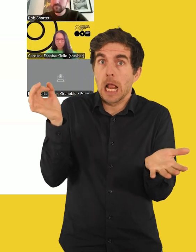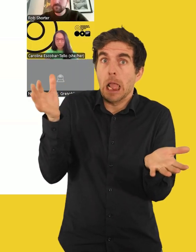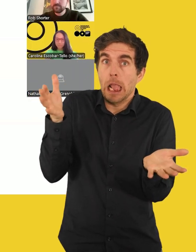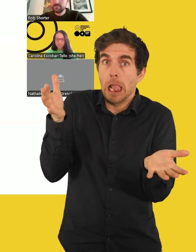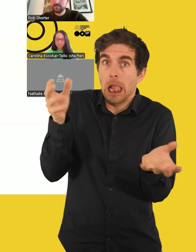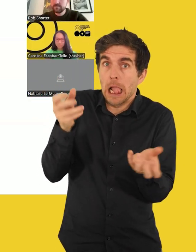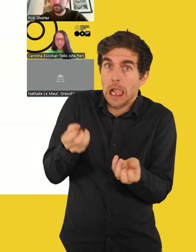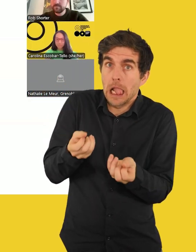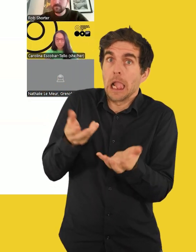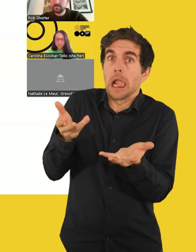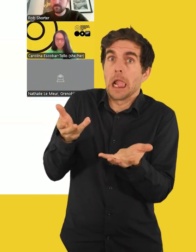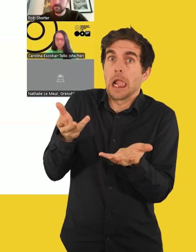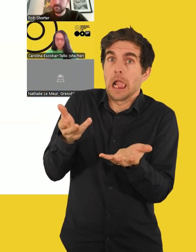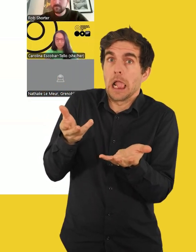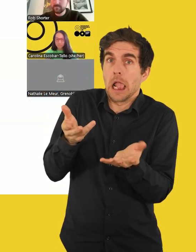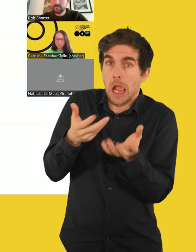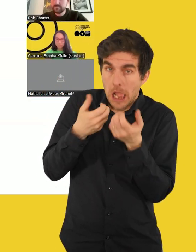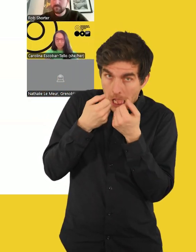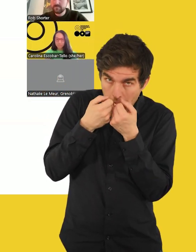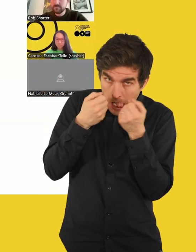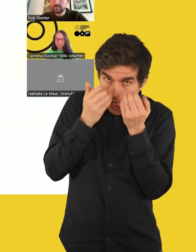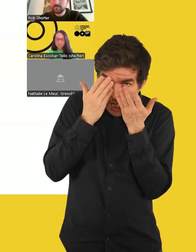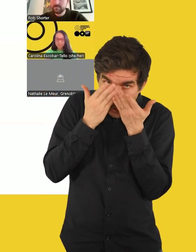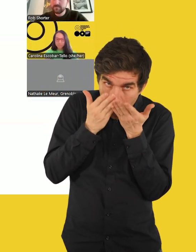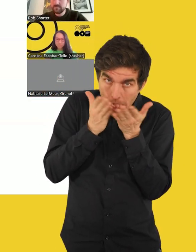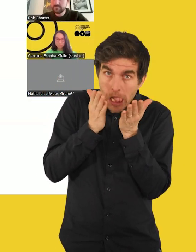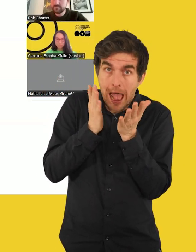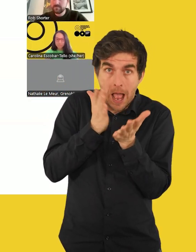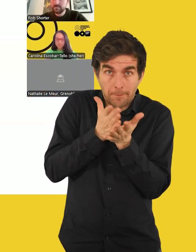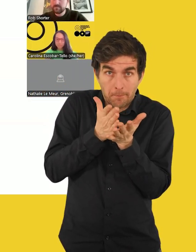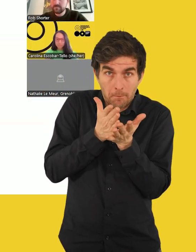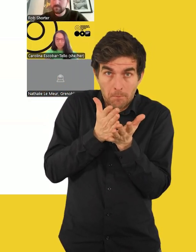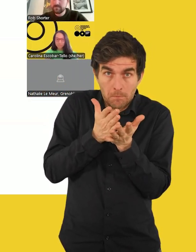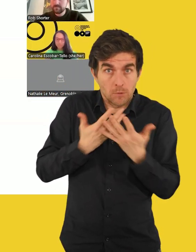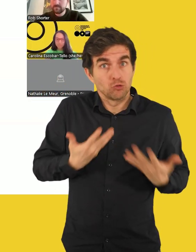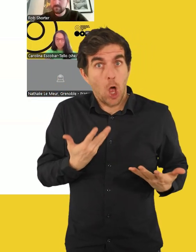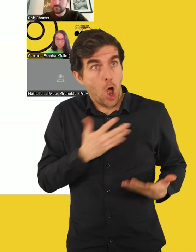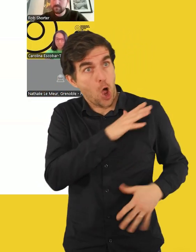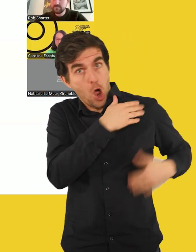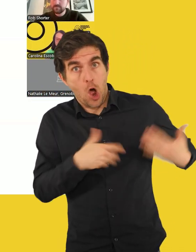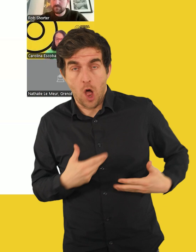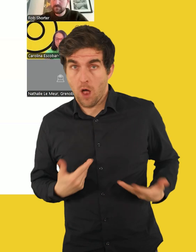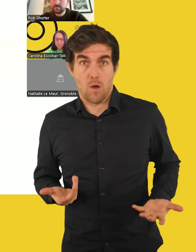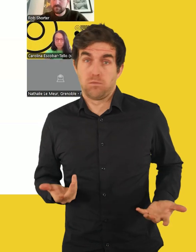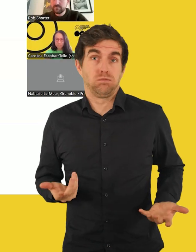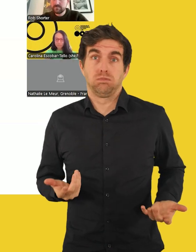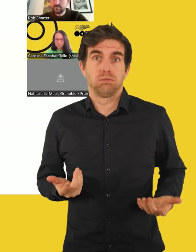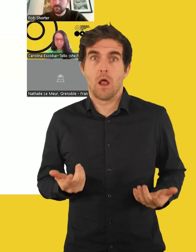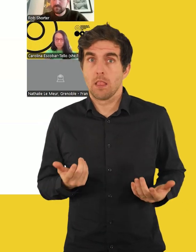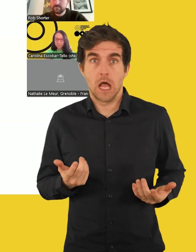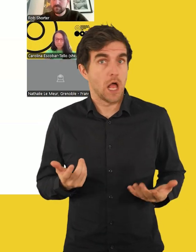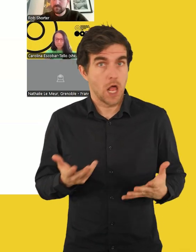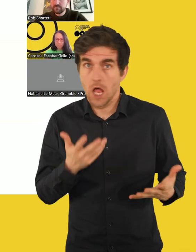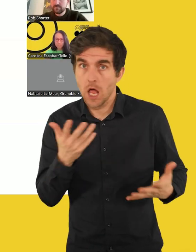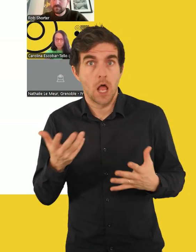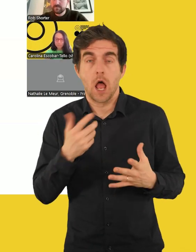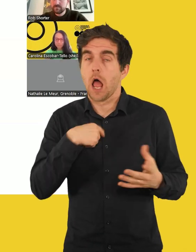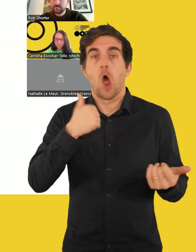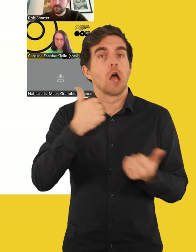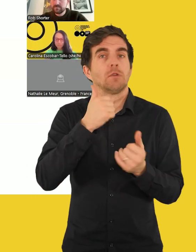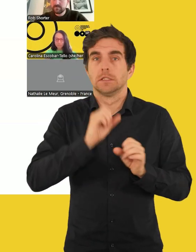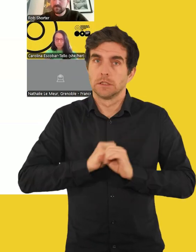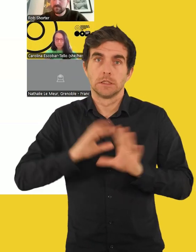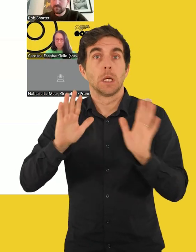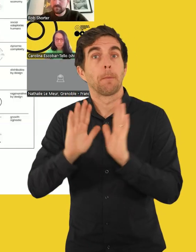pop it out in the world. And it had way more traction than I or any of us imagined. So then I turned it into a